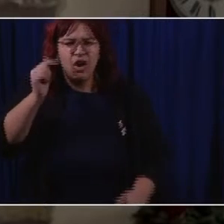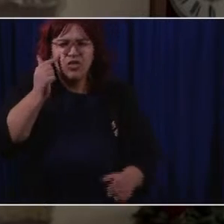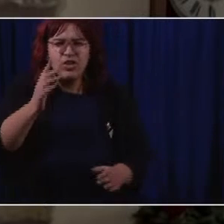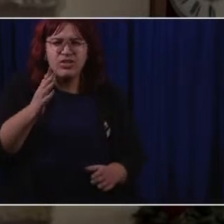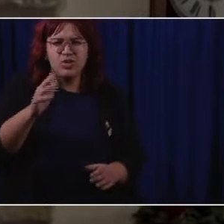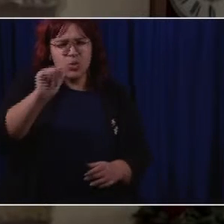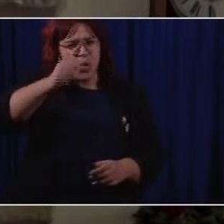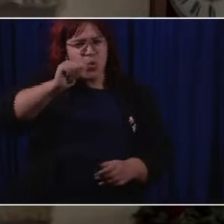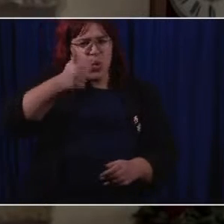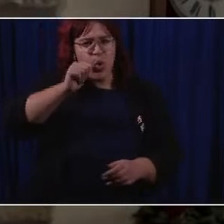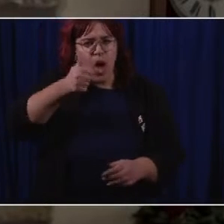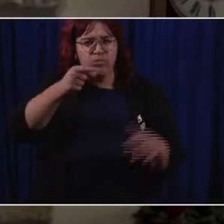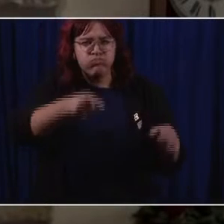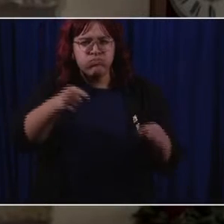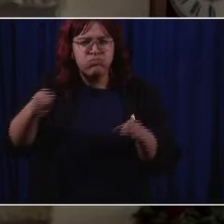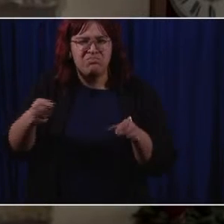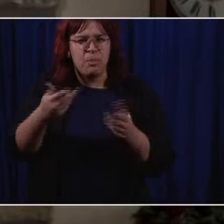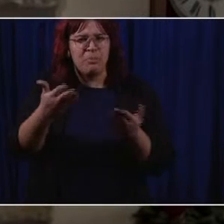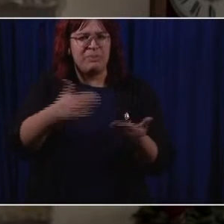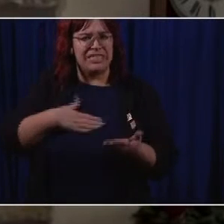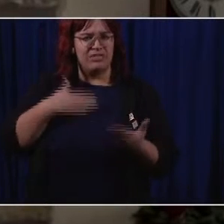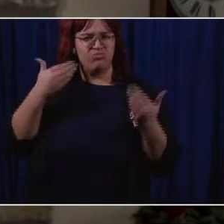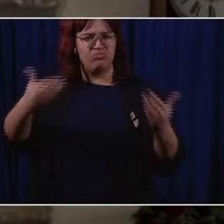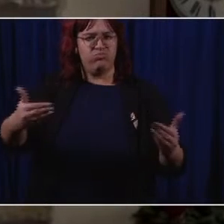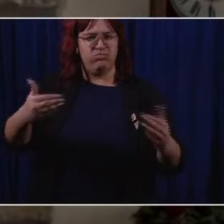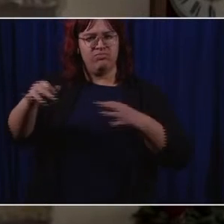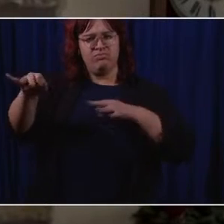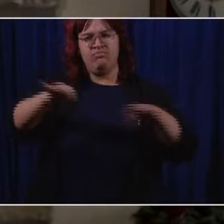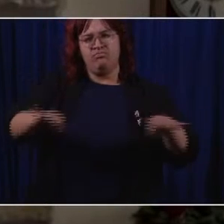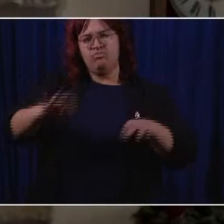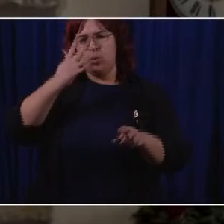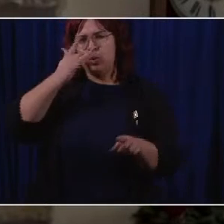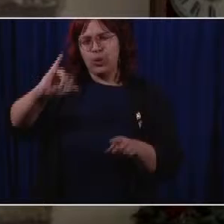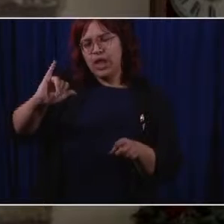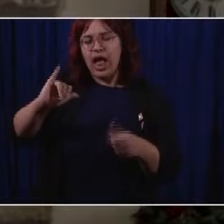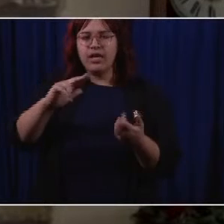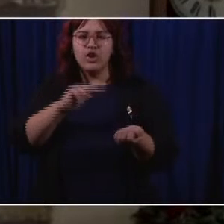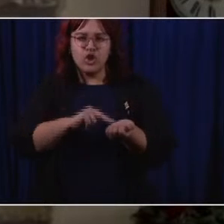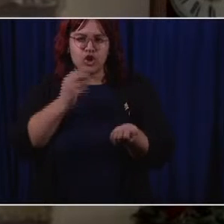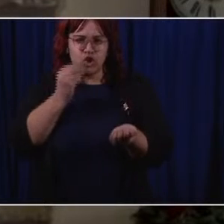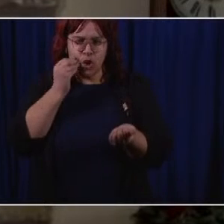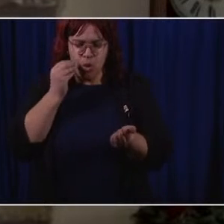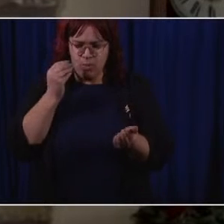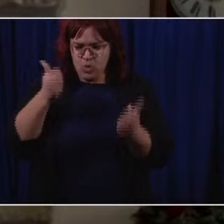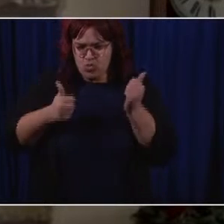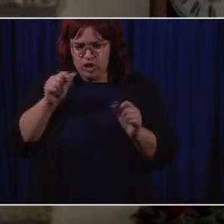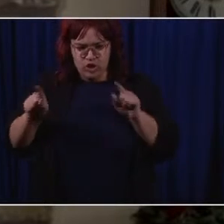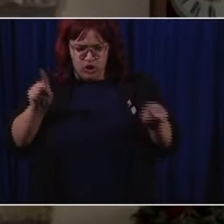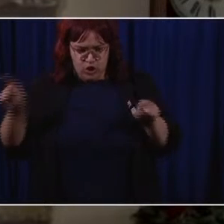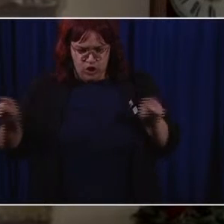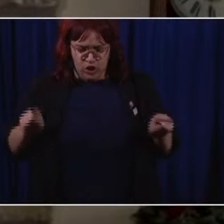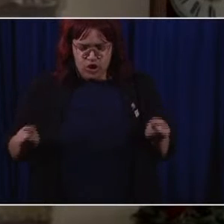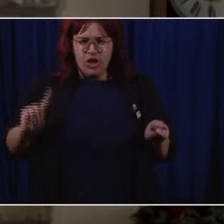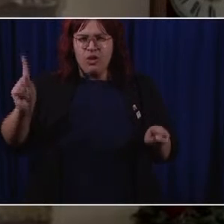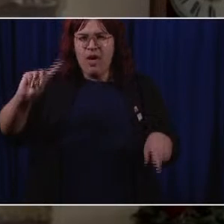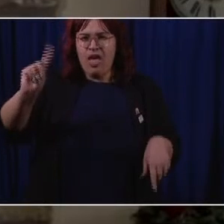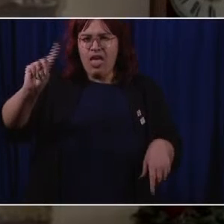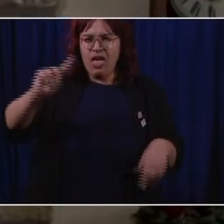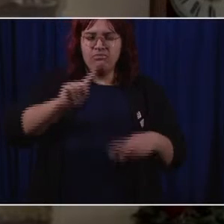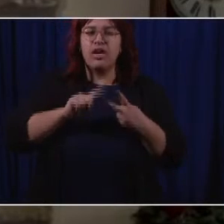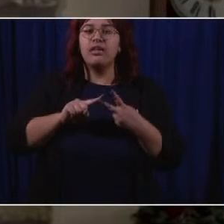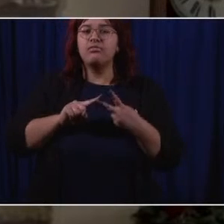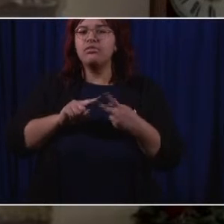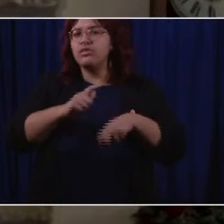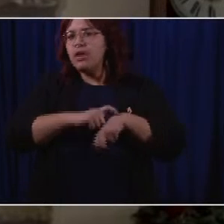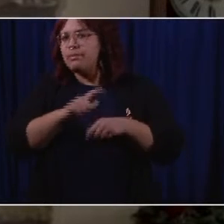happening tomorrow? Where, when, and how with the nursing home distributions? Where did you decide to start this? When will that begin?